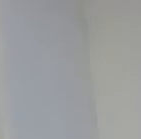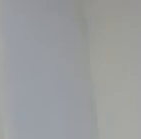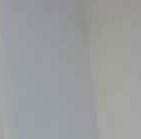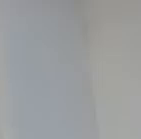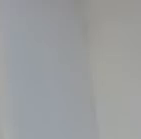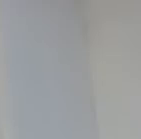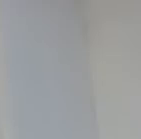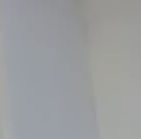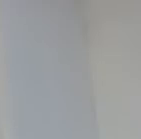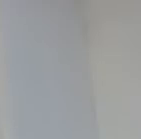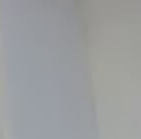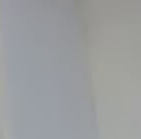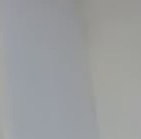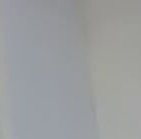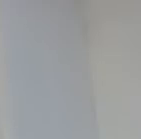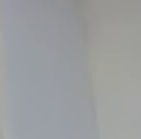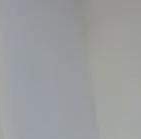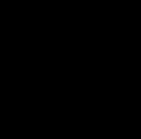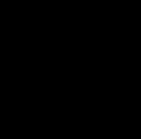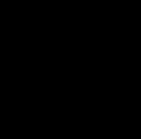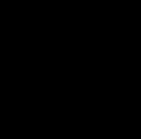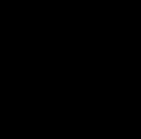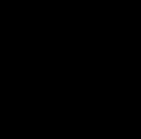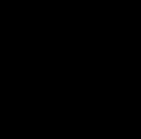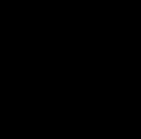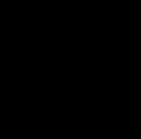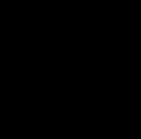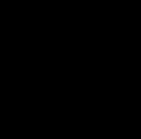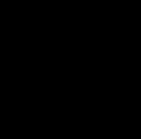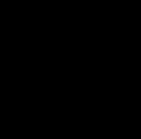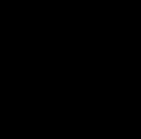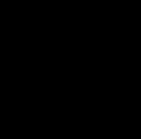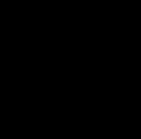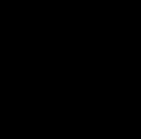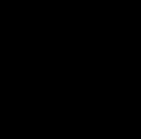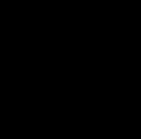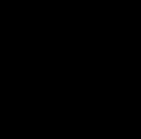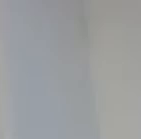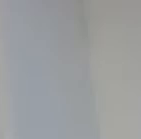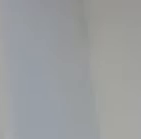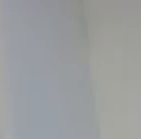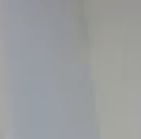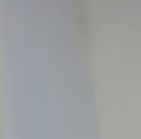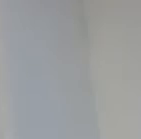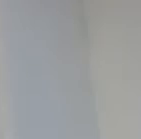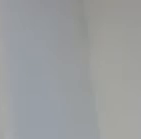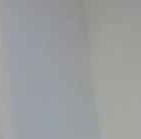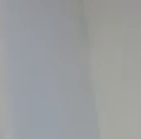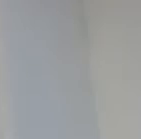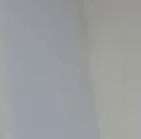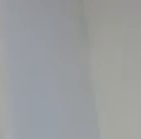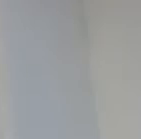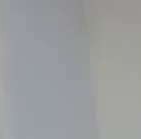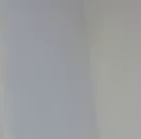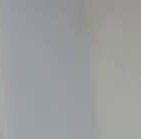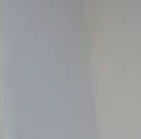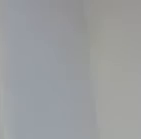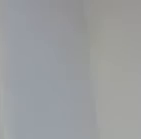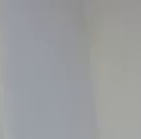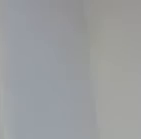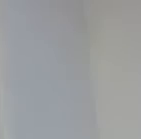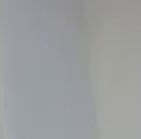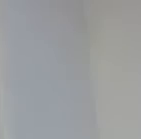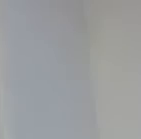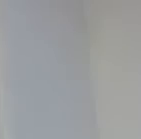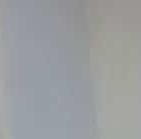I don't acknowledge that one, I'll end up being pressured. I'll end up pressuring myself, pressuring my